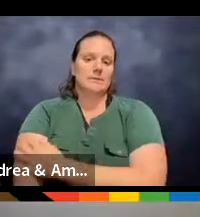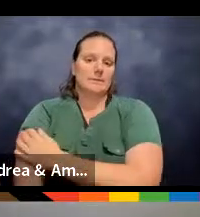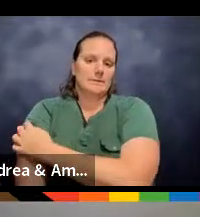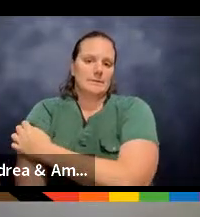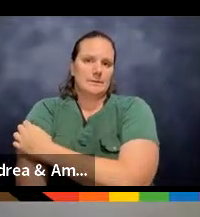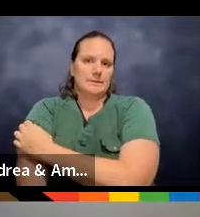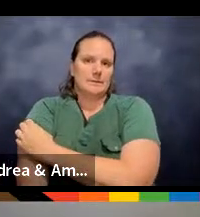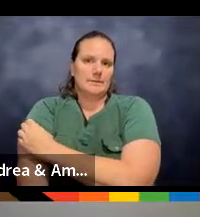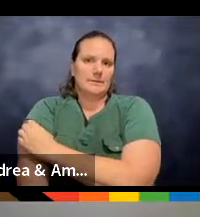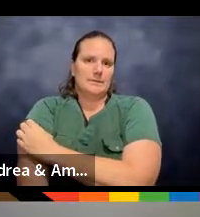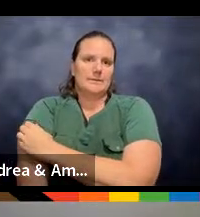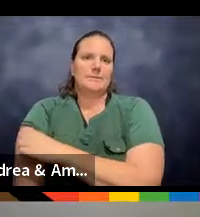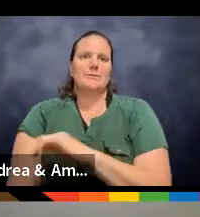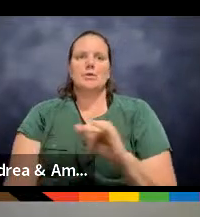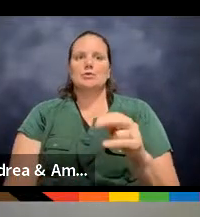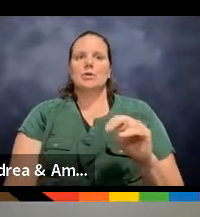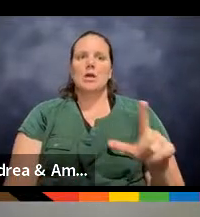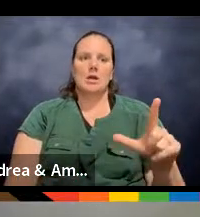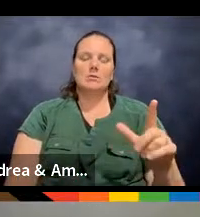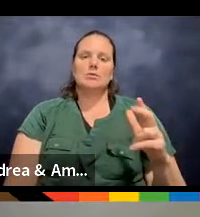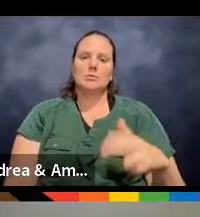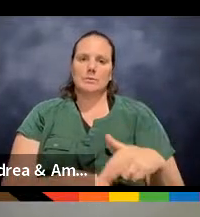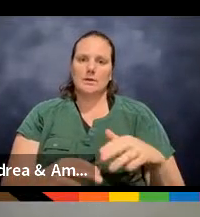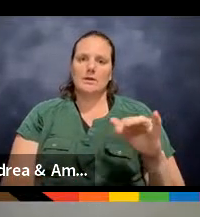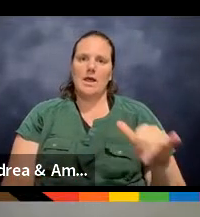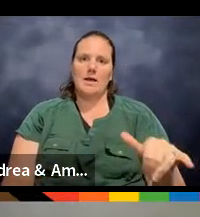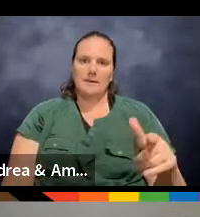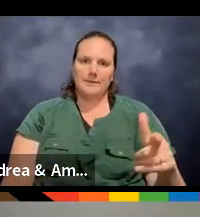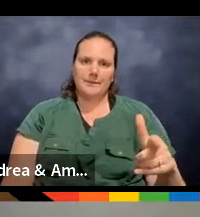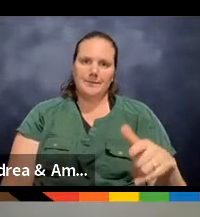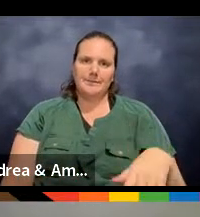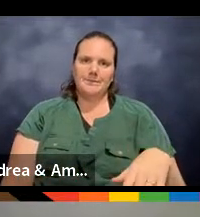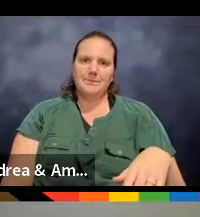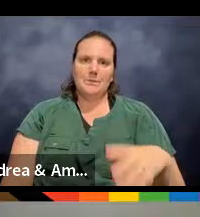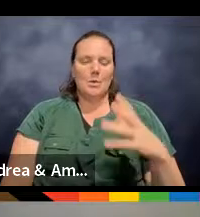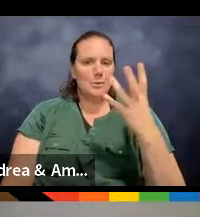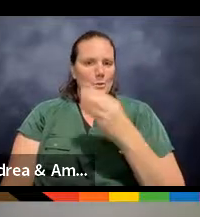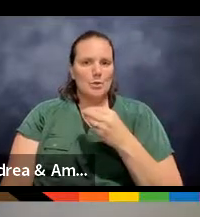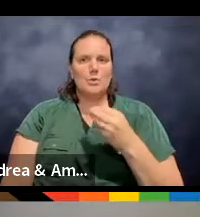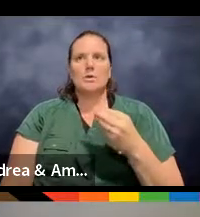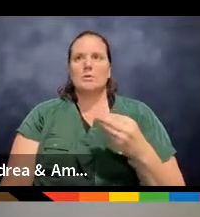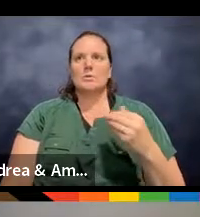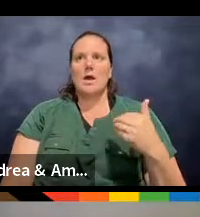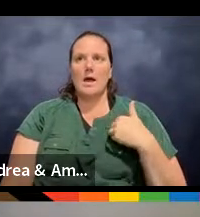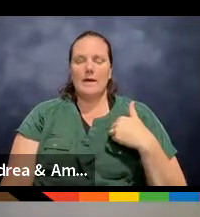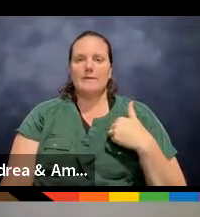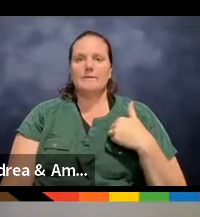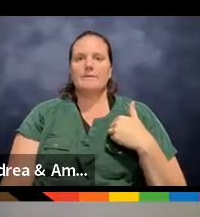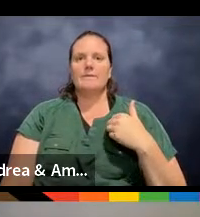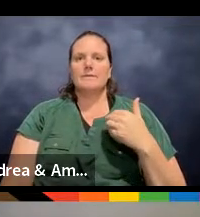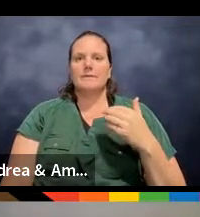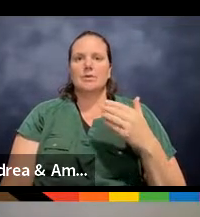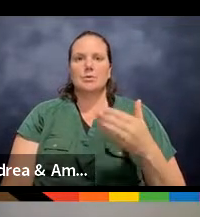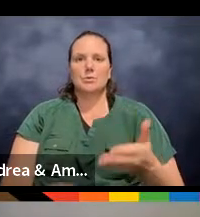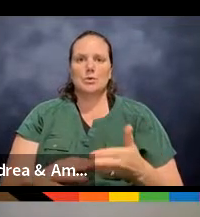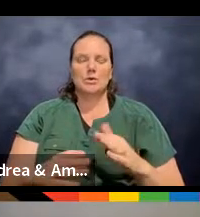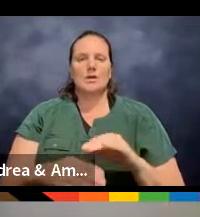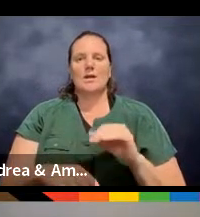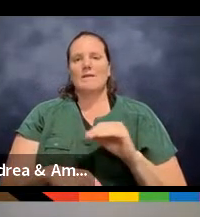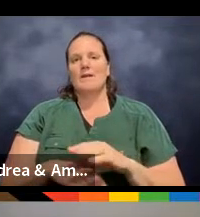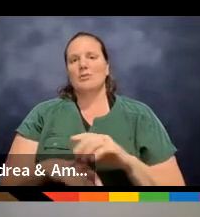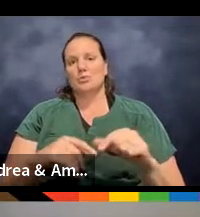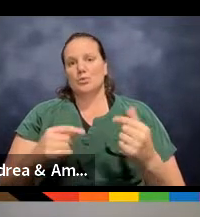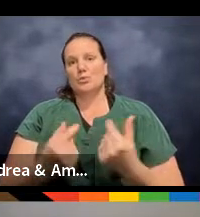Yeah, maybe just to build upon that a little bit. I mean, I think part of that is the beauty of having a community advisory group is this is where we really